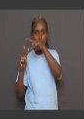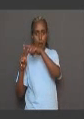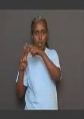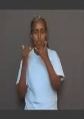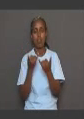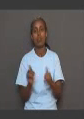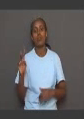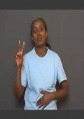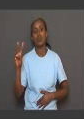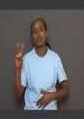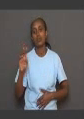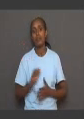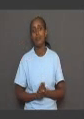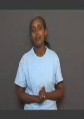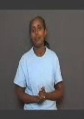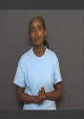over 2.